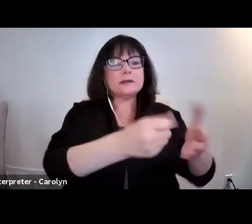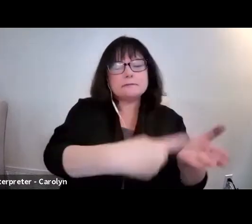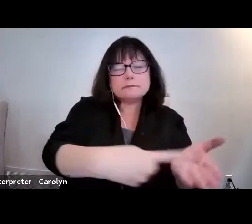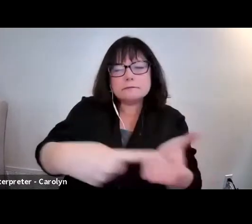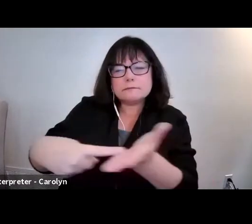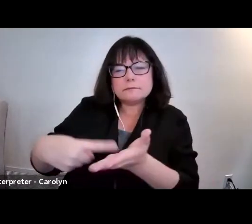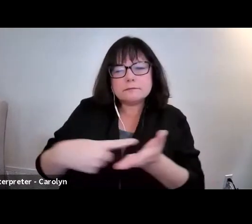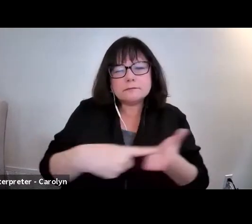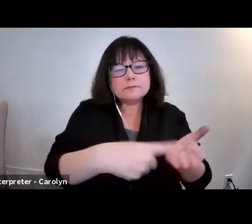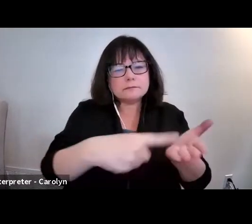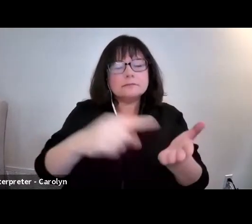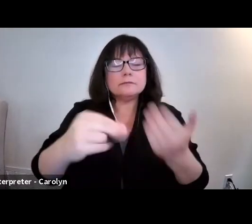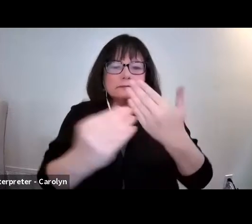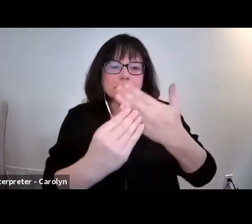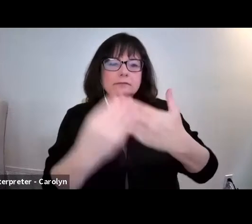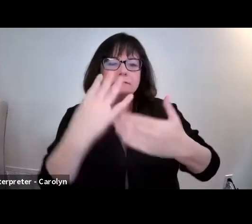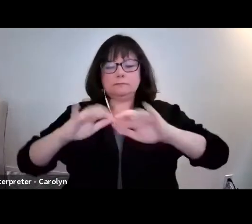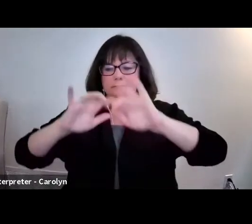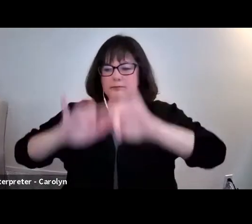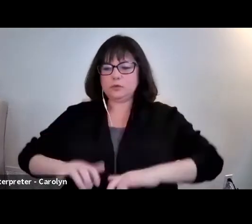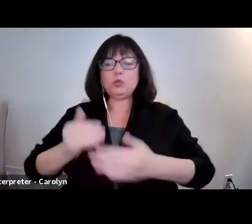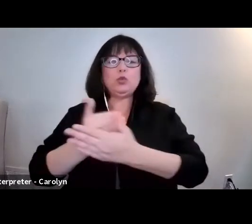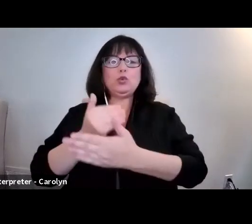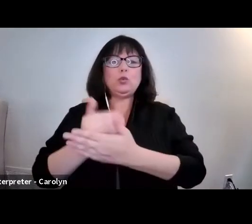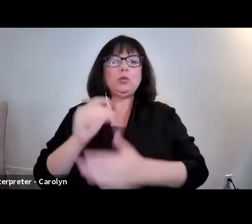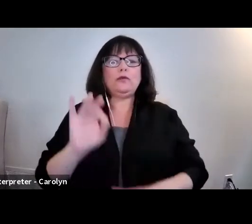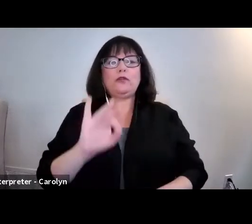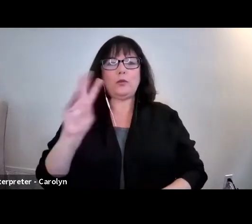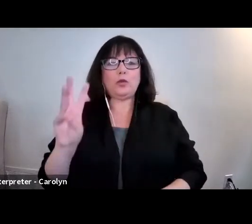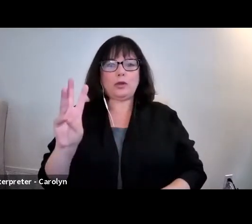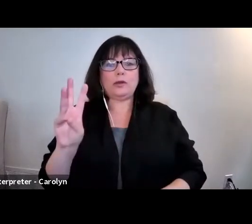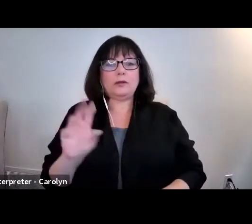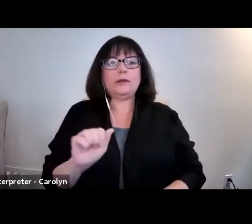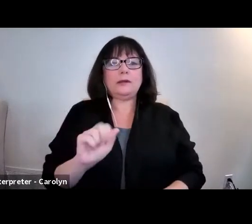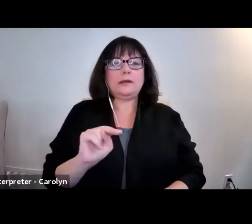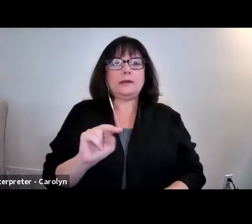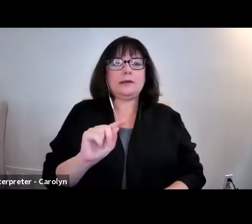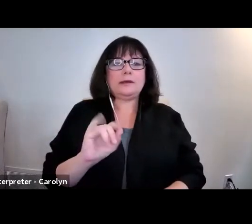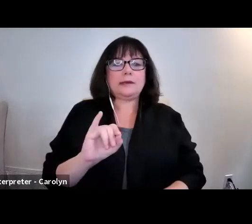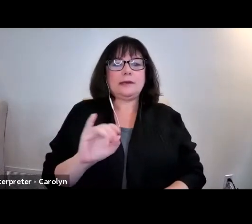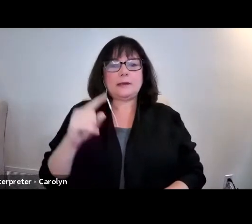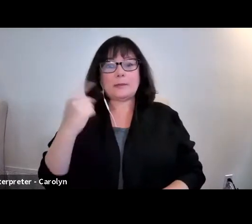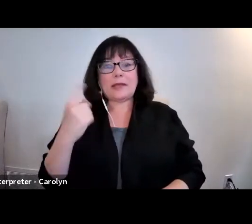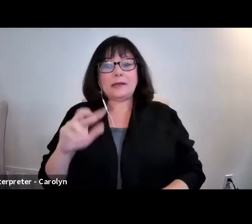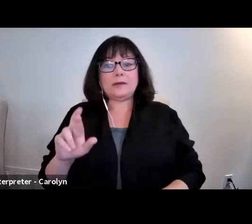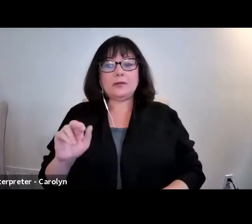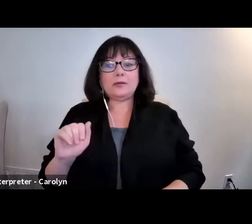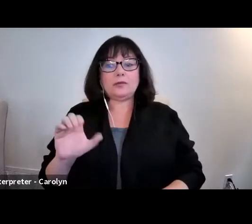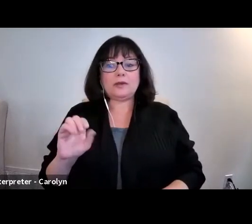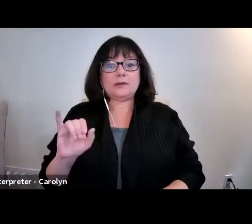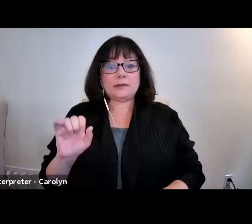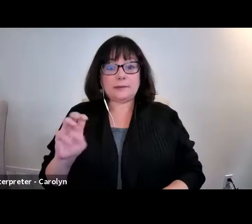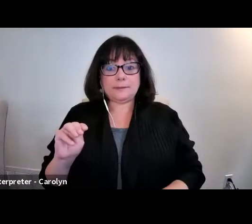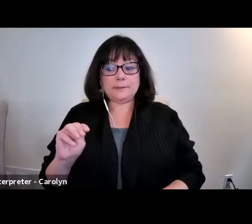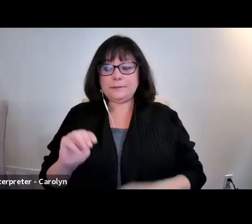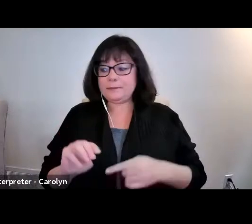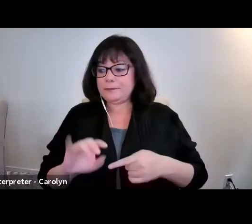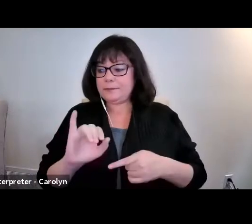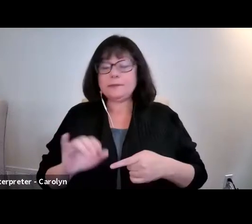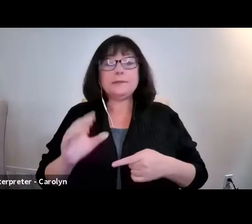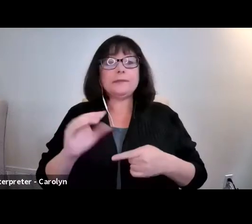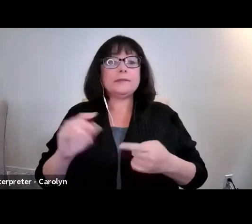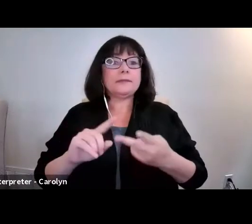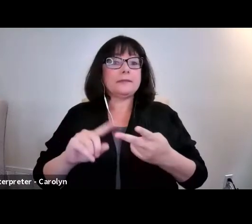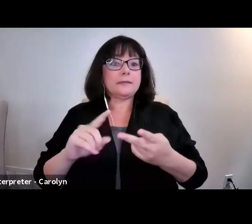framework currently underway. In the meantime, we are happy to report that advertisements for 12 new tenure stream